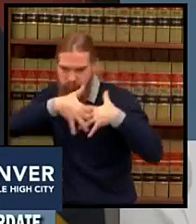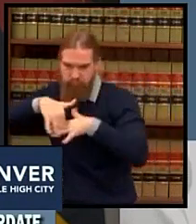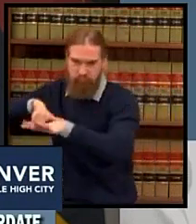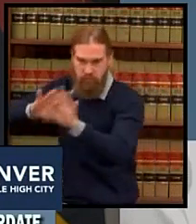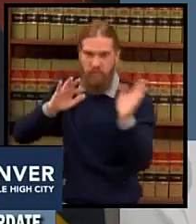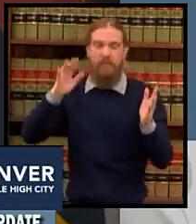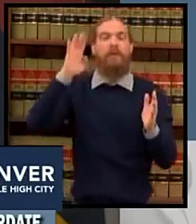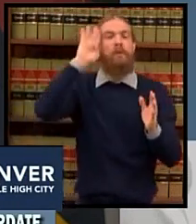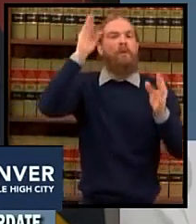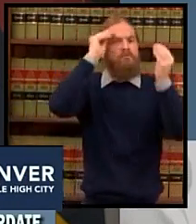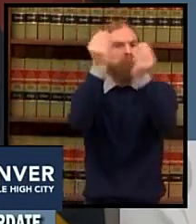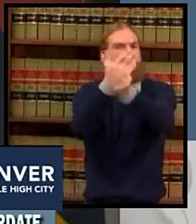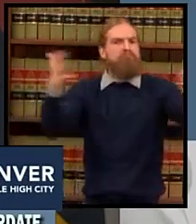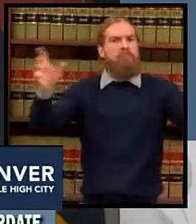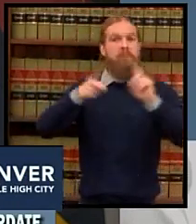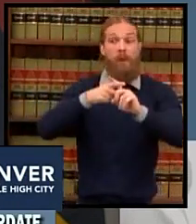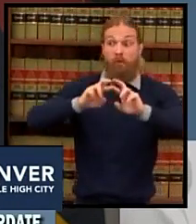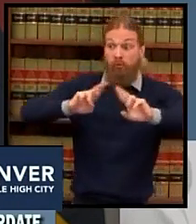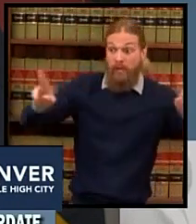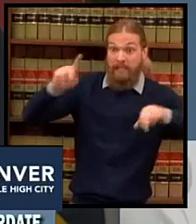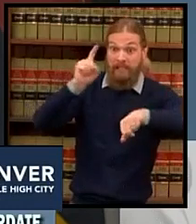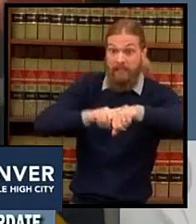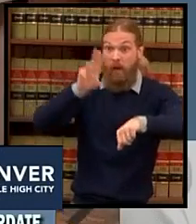we get to the opening of that site.